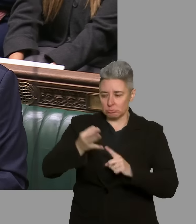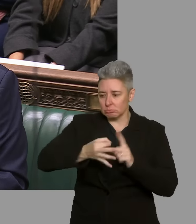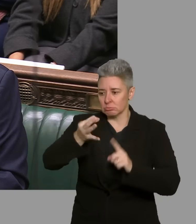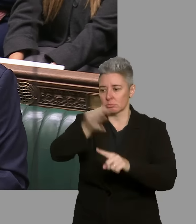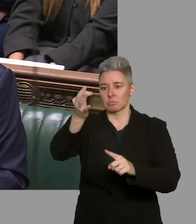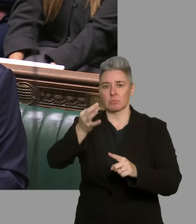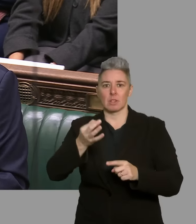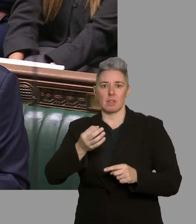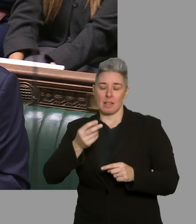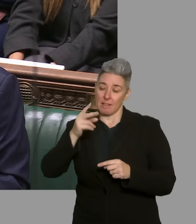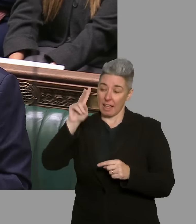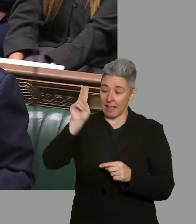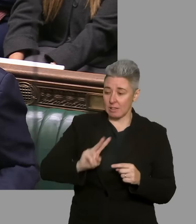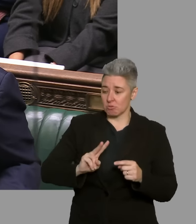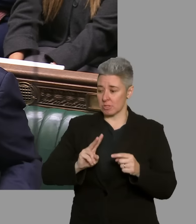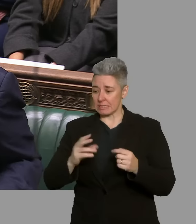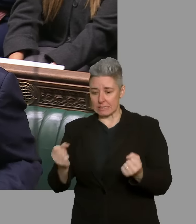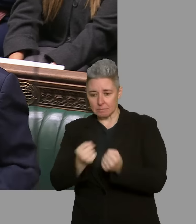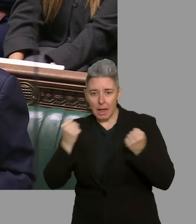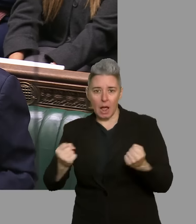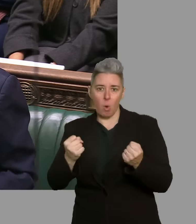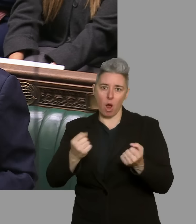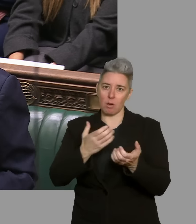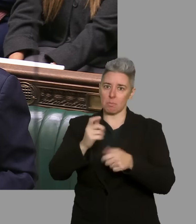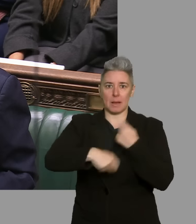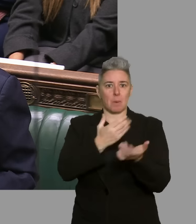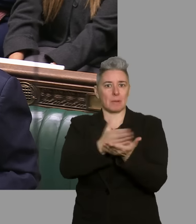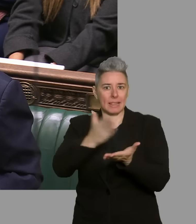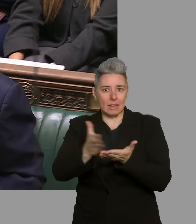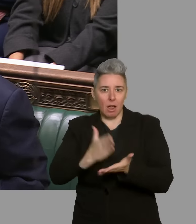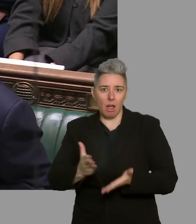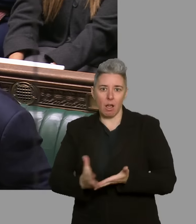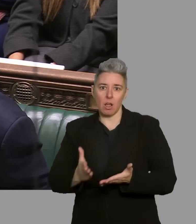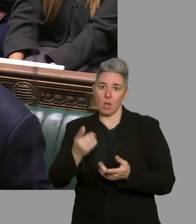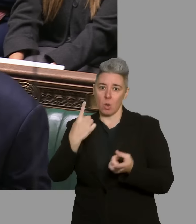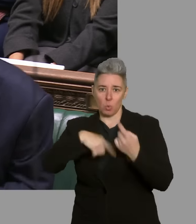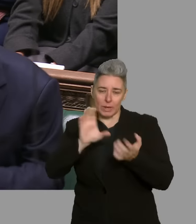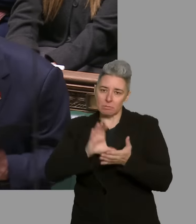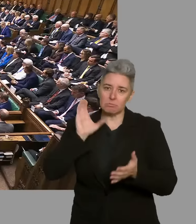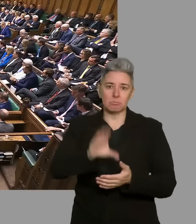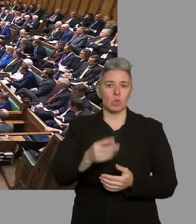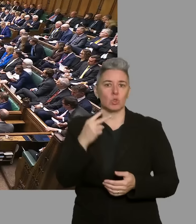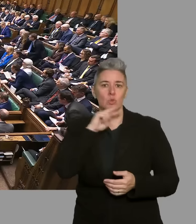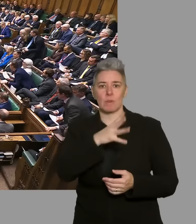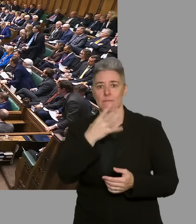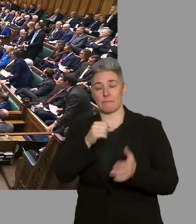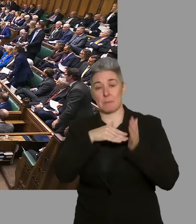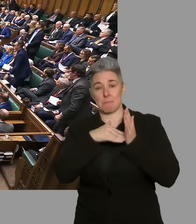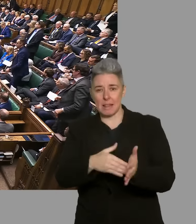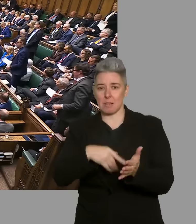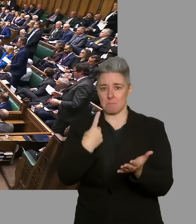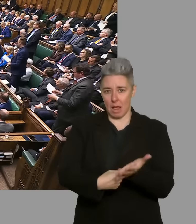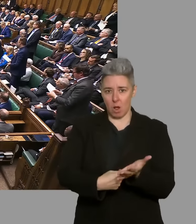the country, and that will deliver £400 million of savings to renew our public services. Angus MacDonald.